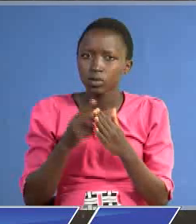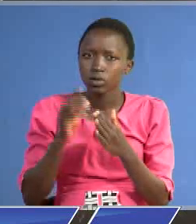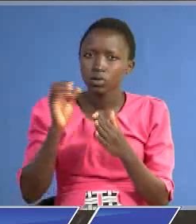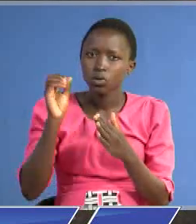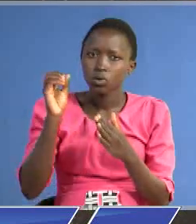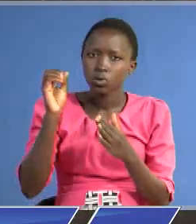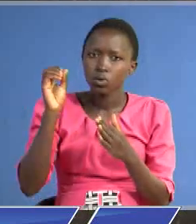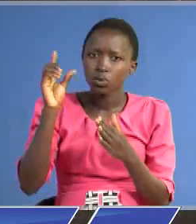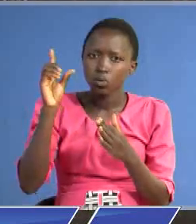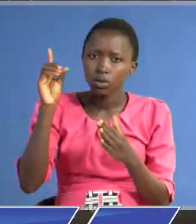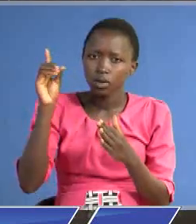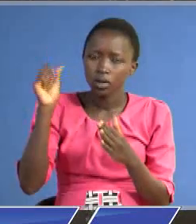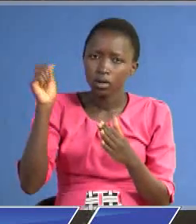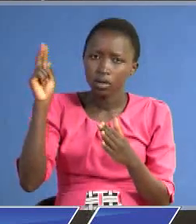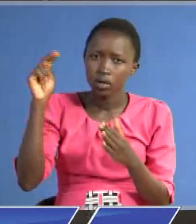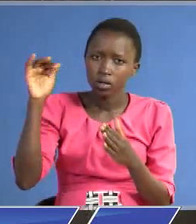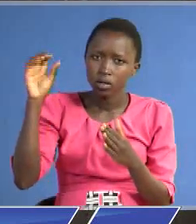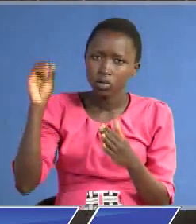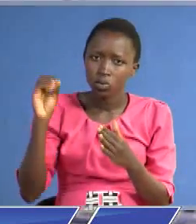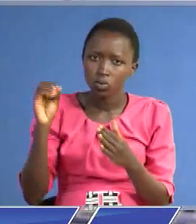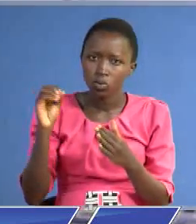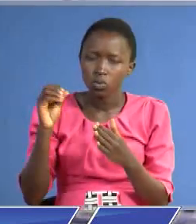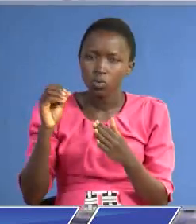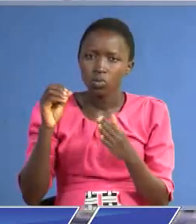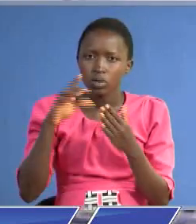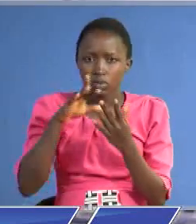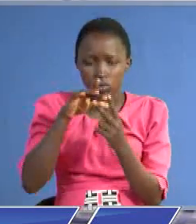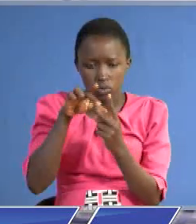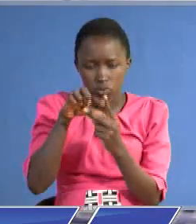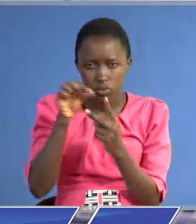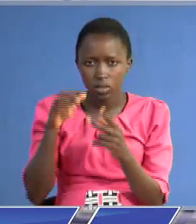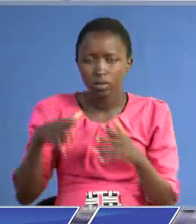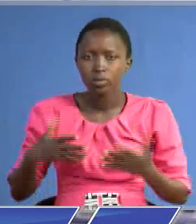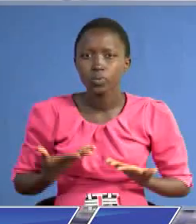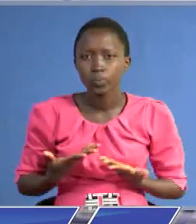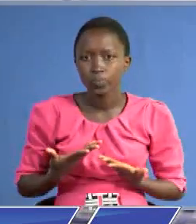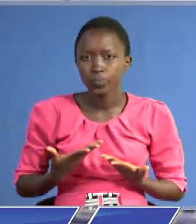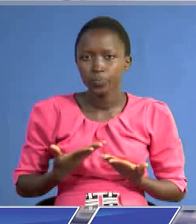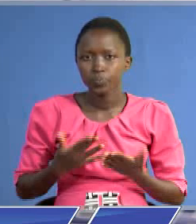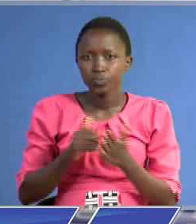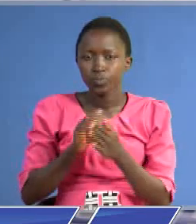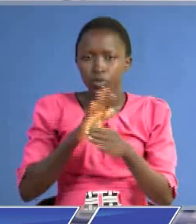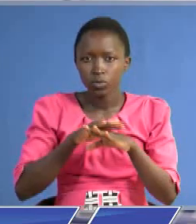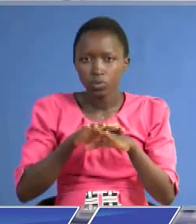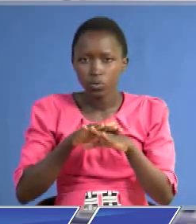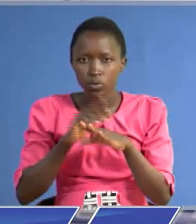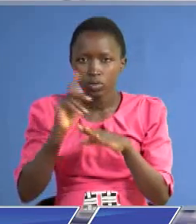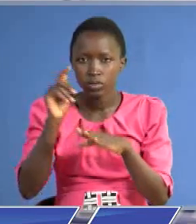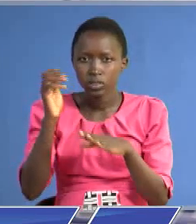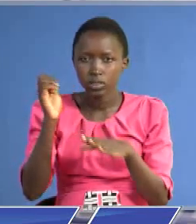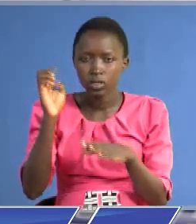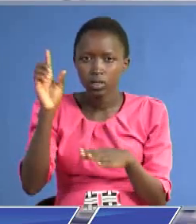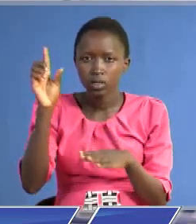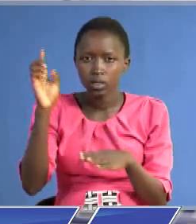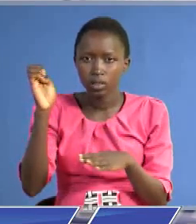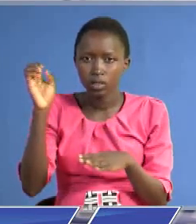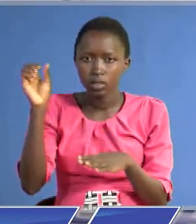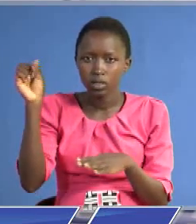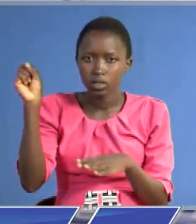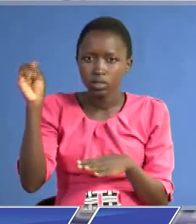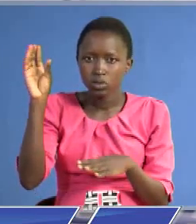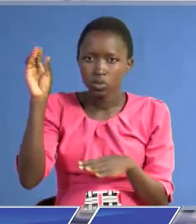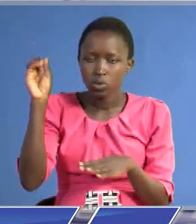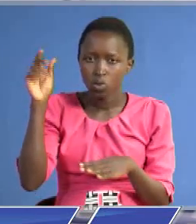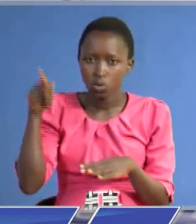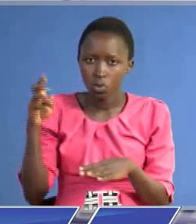Oldonyo Nyiro south of Lake Turkana arrived at? But in general, for good telescope sites, we would want a place